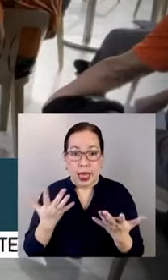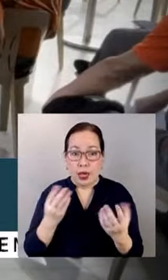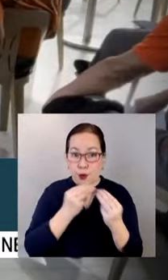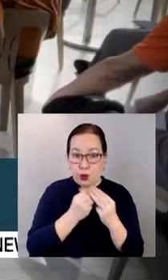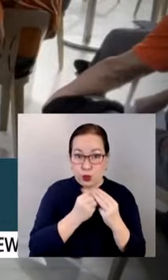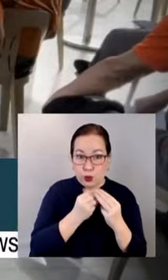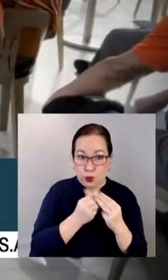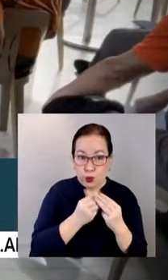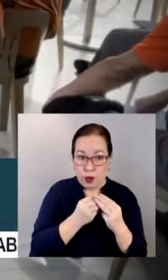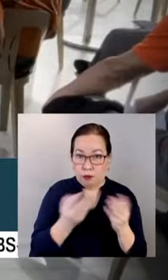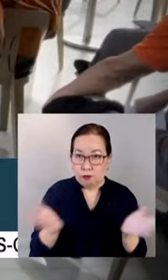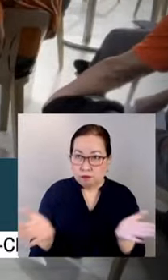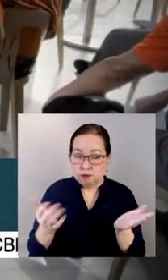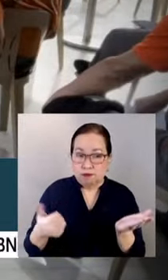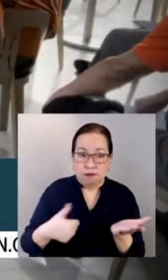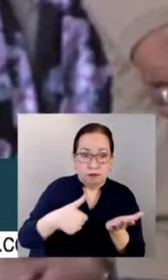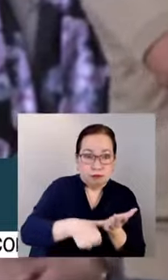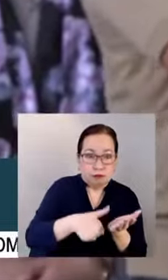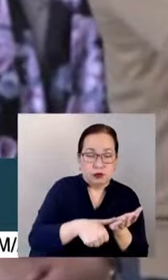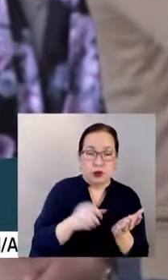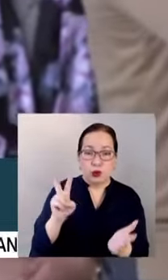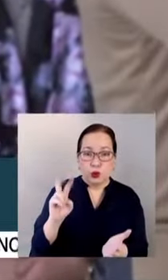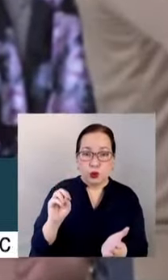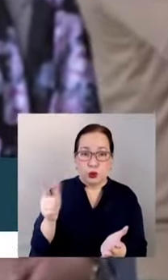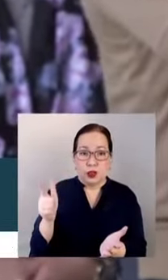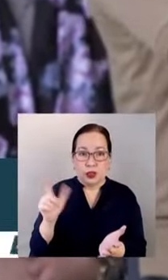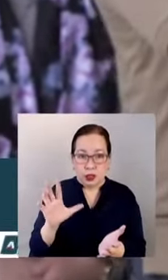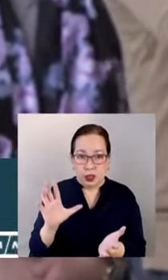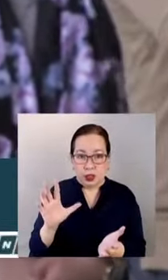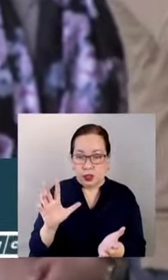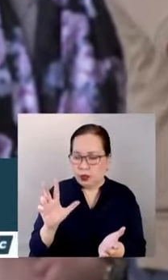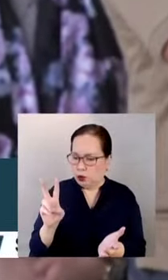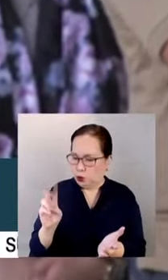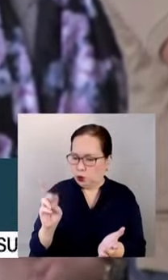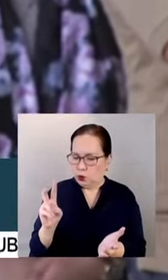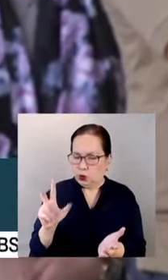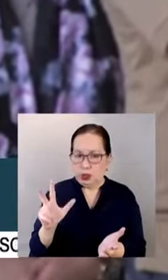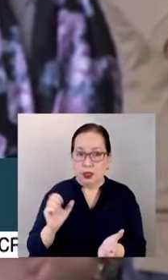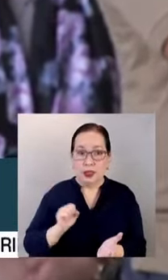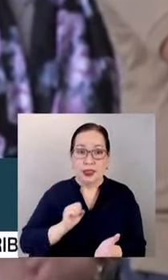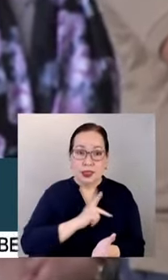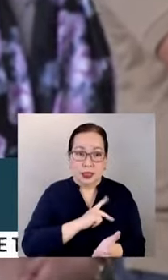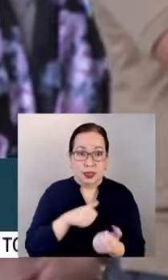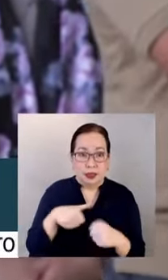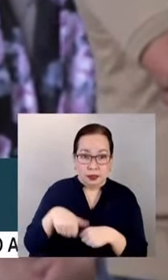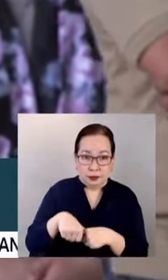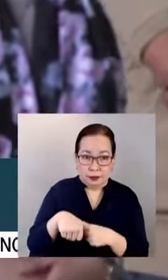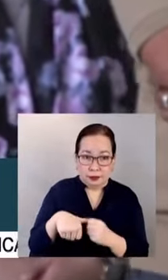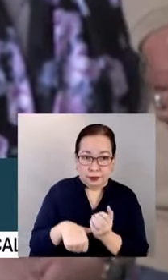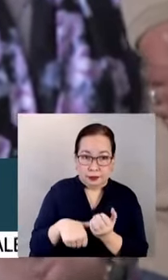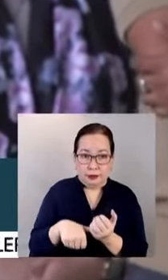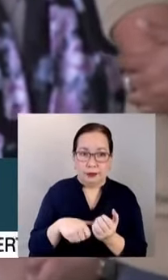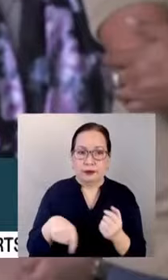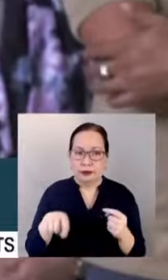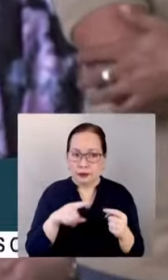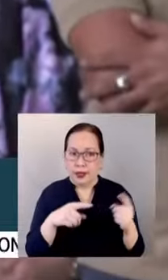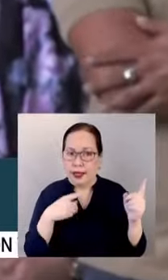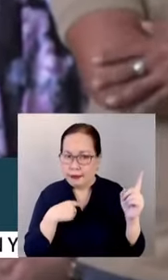to vote for the 2023 Barangay and Pamunuan Kabataan elections. Among who registered was former Army General Jovito